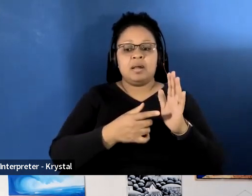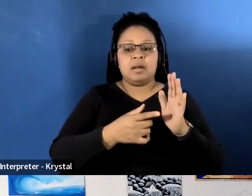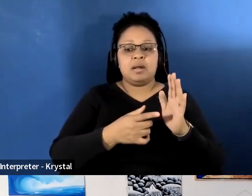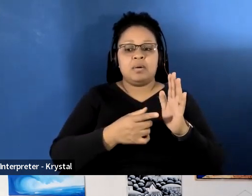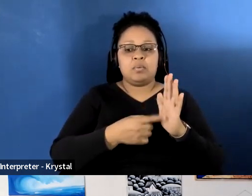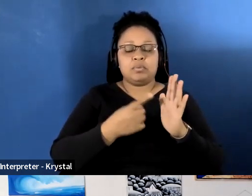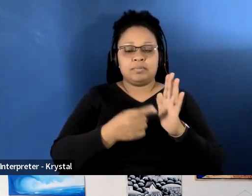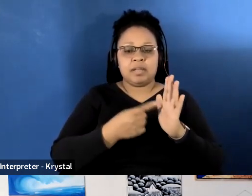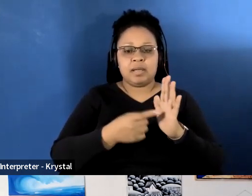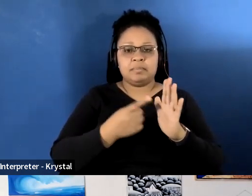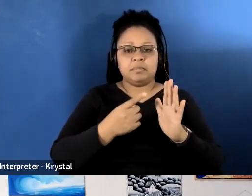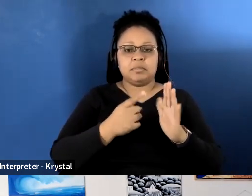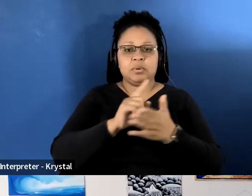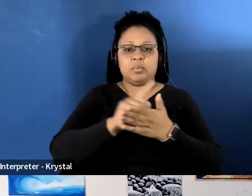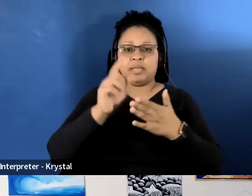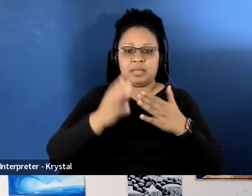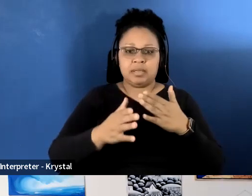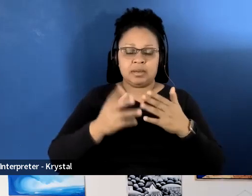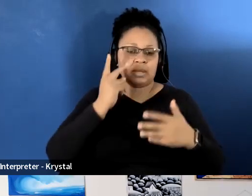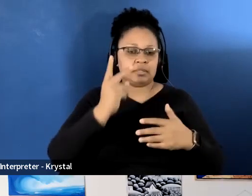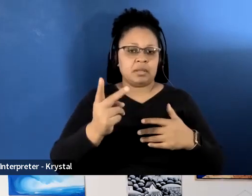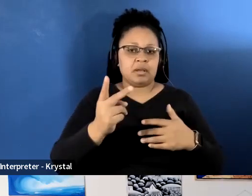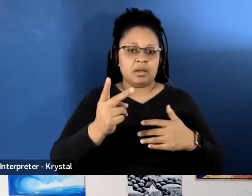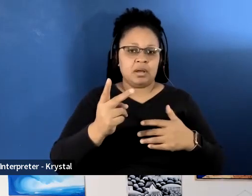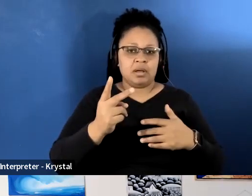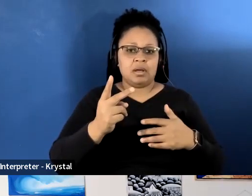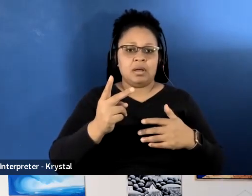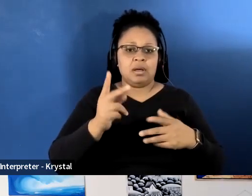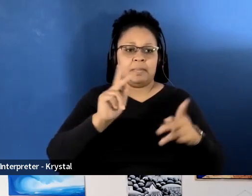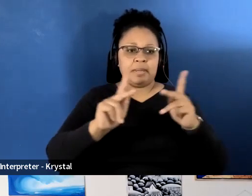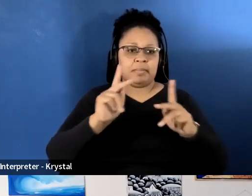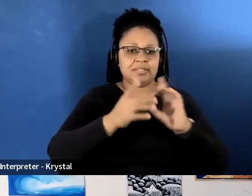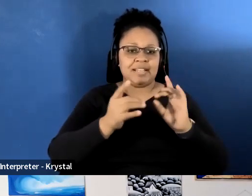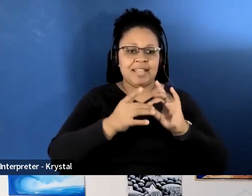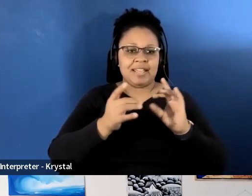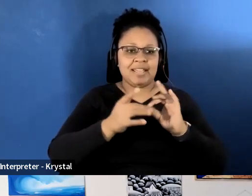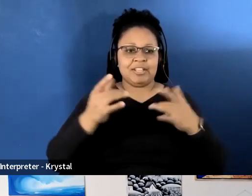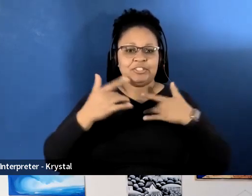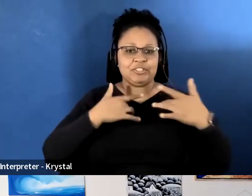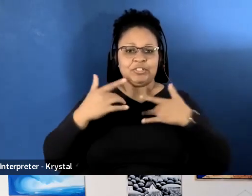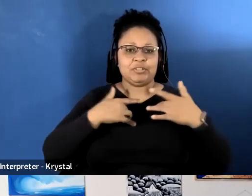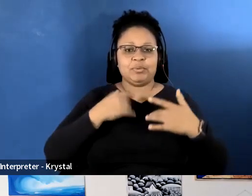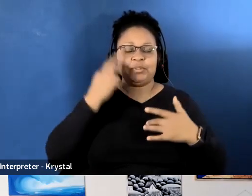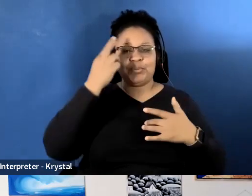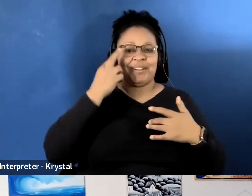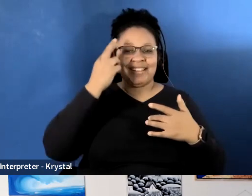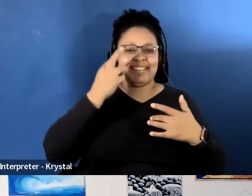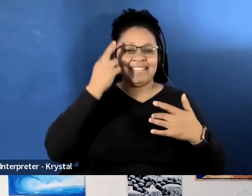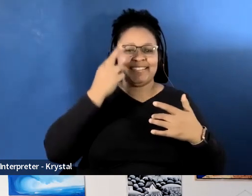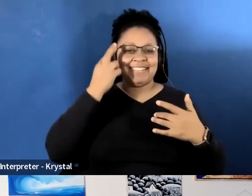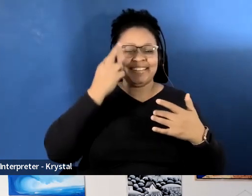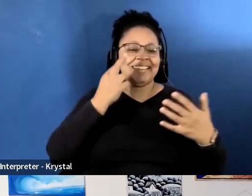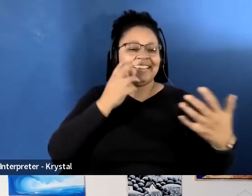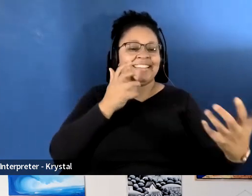server I'm in, I saw someone addressing concerns with reasonable accommodations, and I went full INR